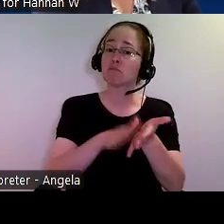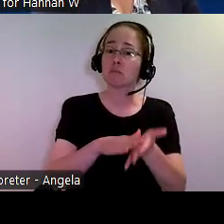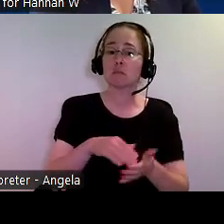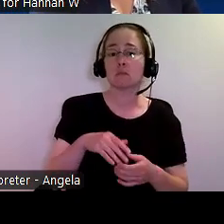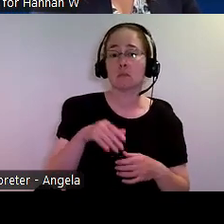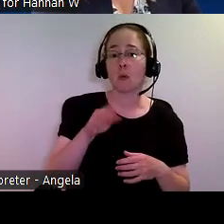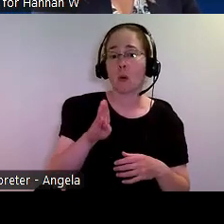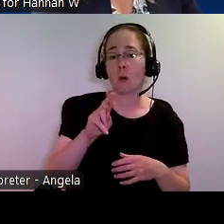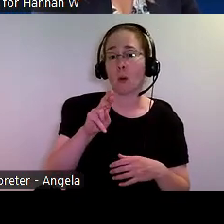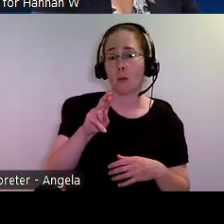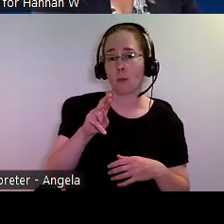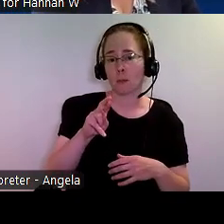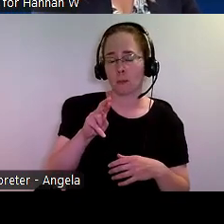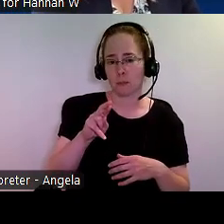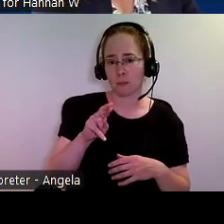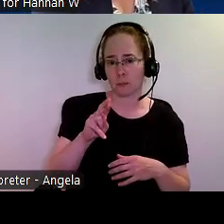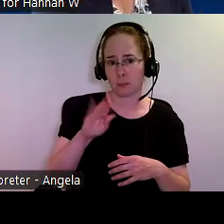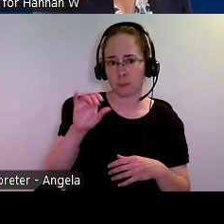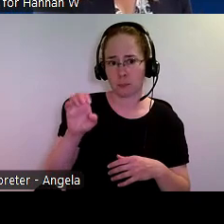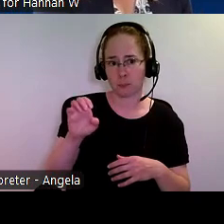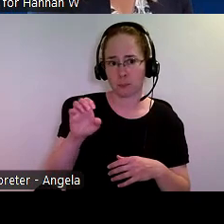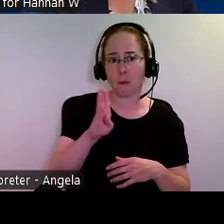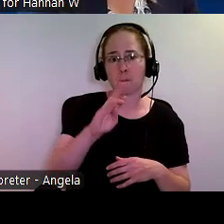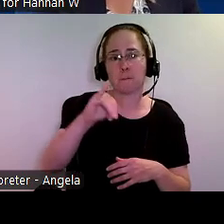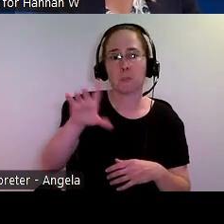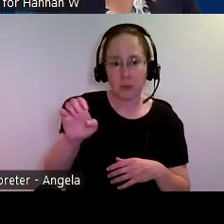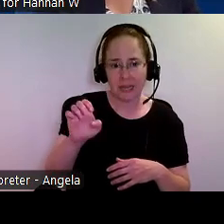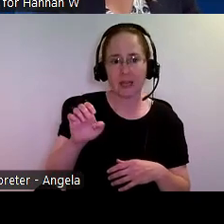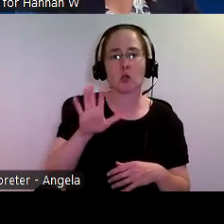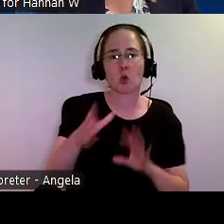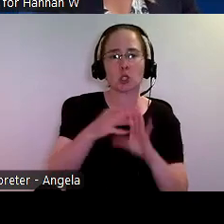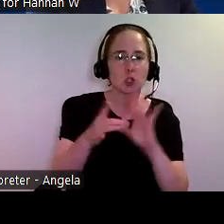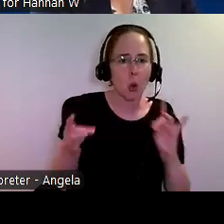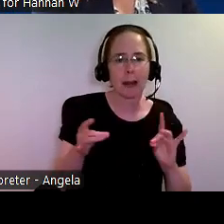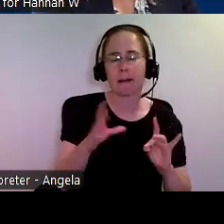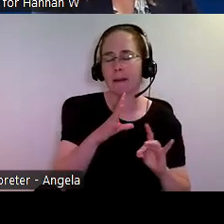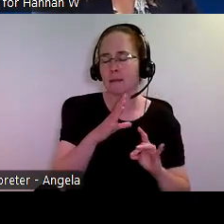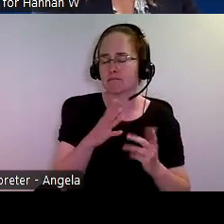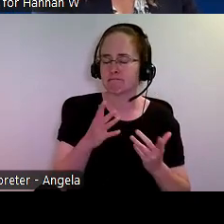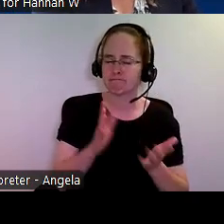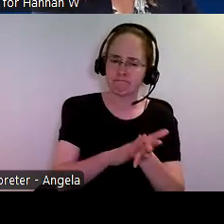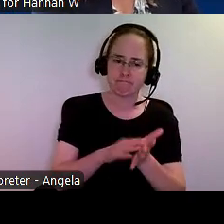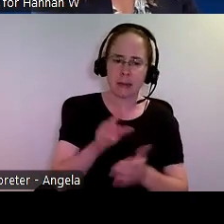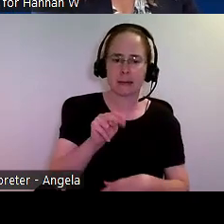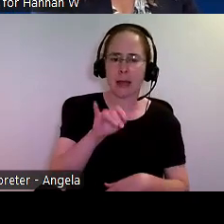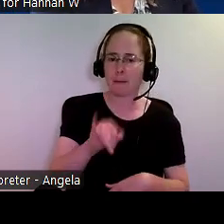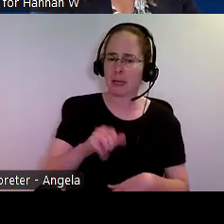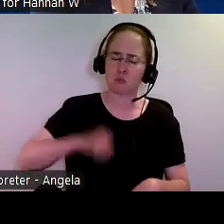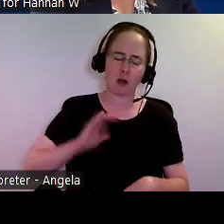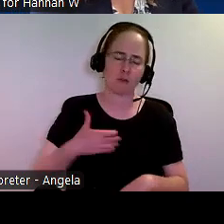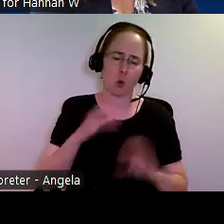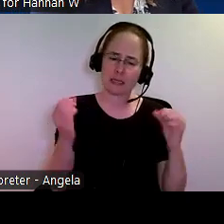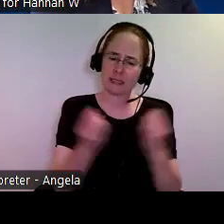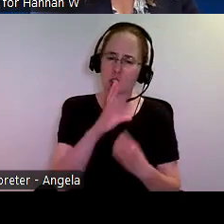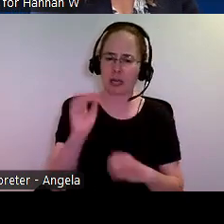you so much for your story and also your acknowledgement of all the good work that NAMI does. Proud to be part of this organization, proud for the work that we do for